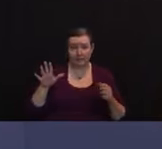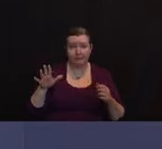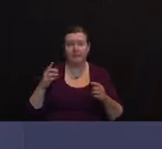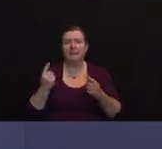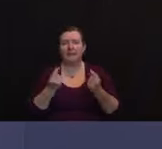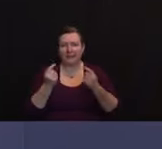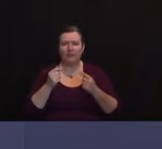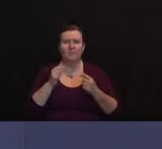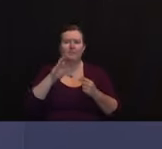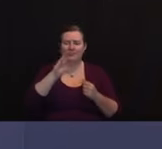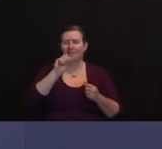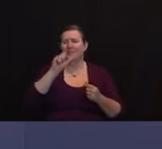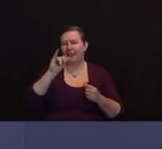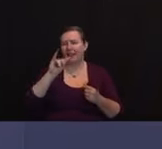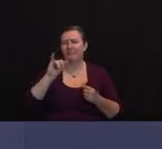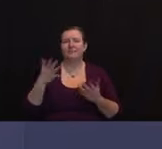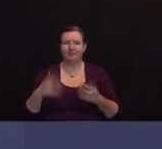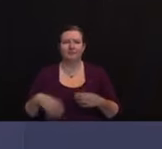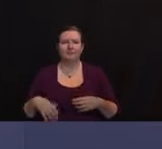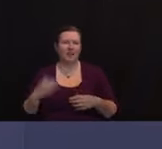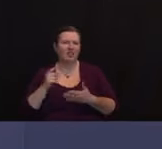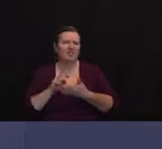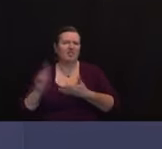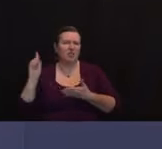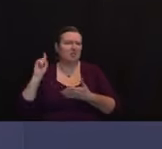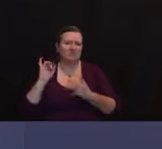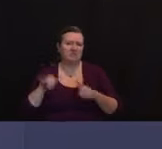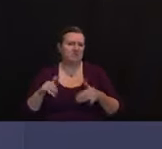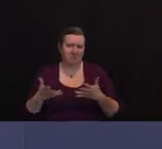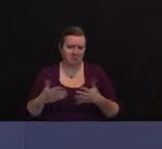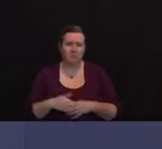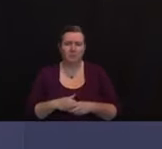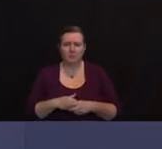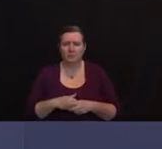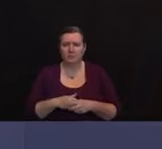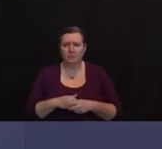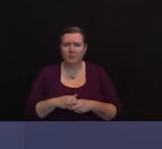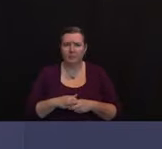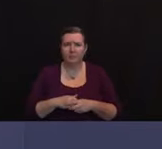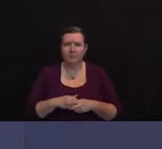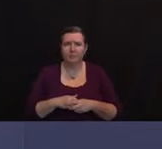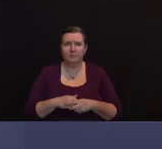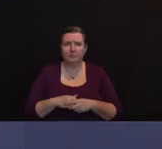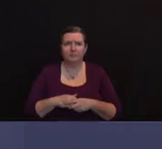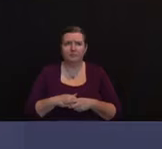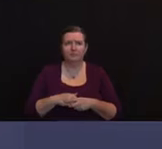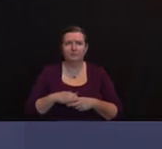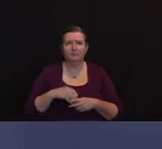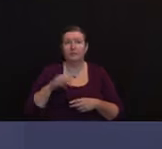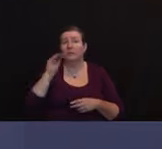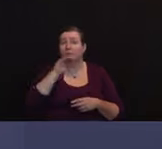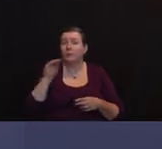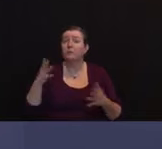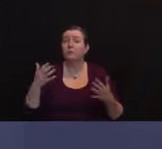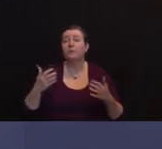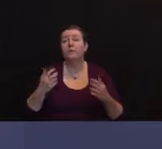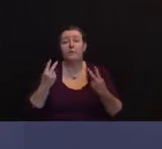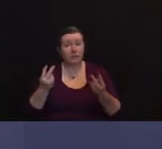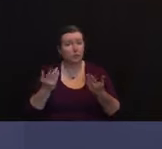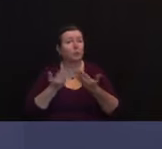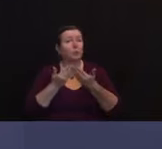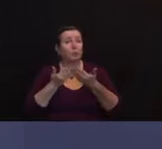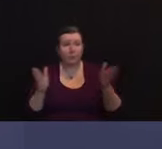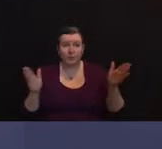week. Therefore, indoor visitation will remain open in facilities in 10 counties that have met the